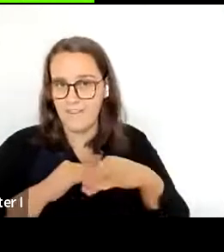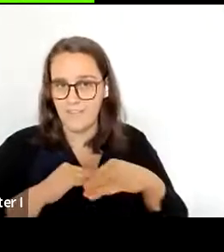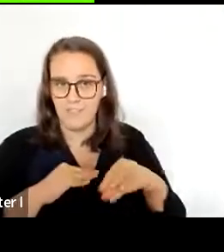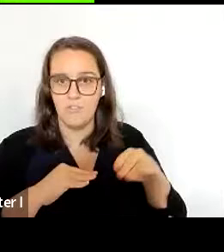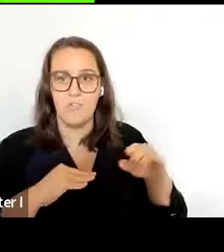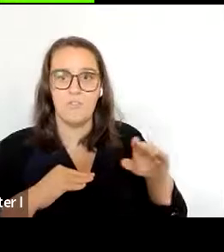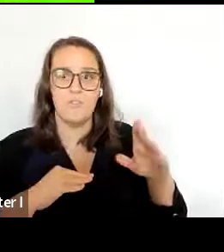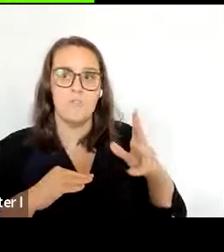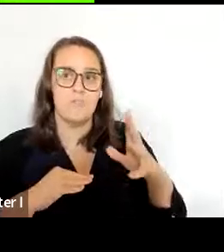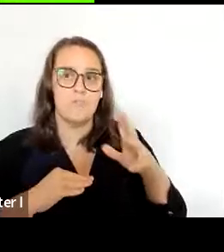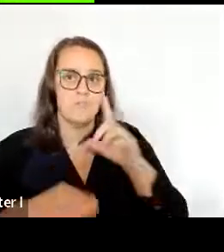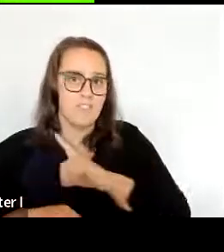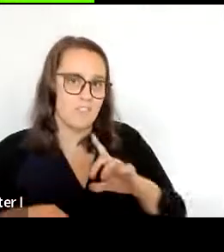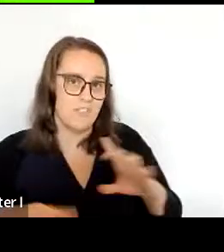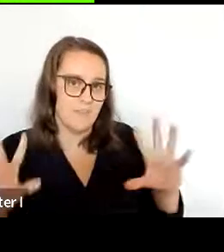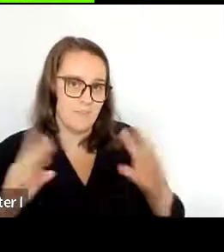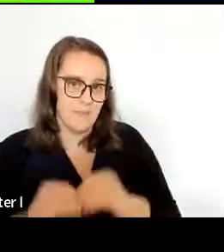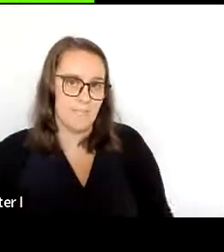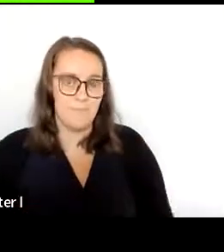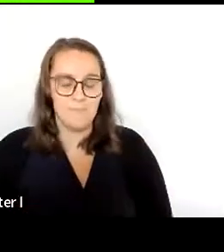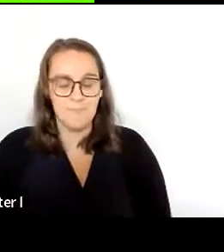meeting.